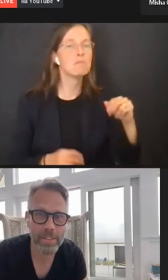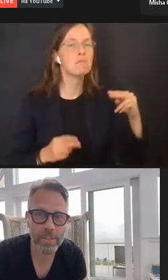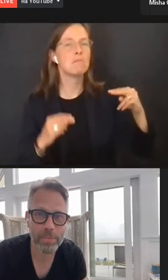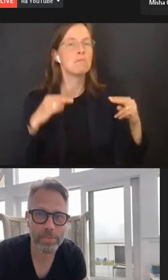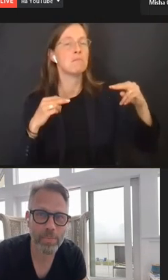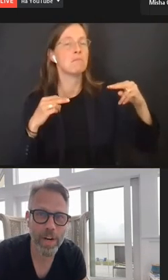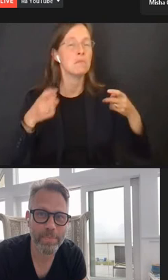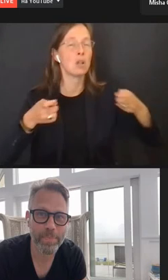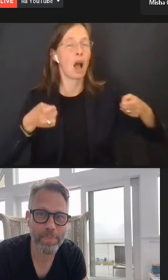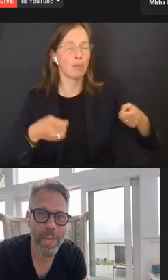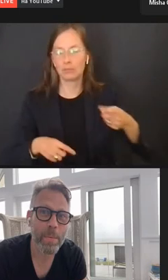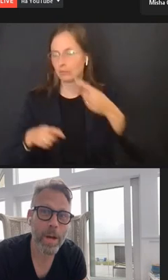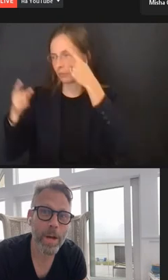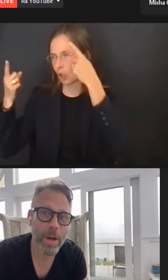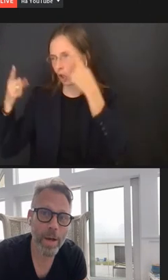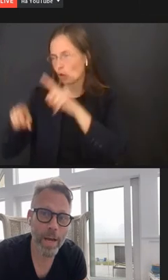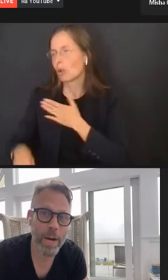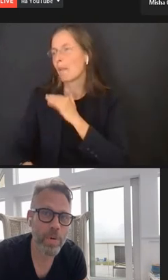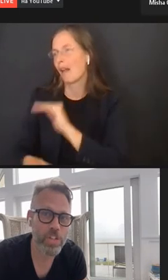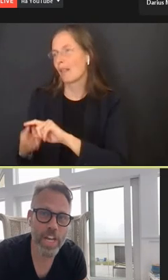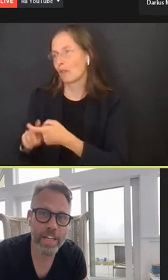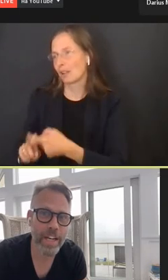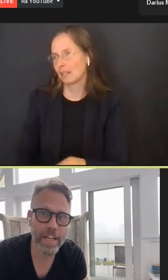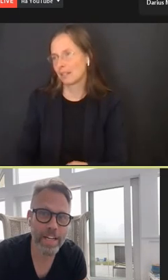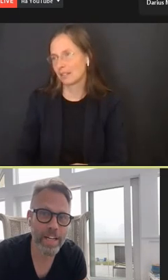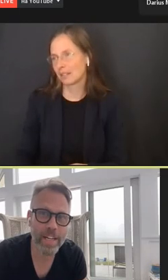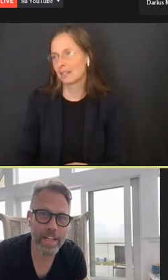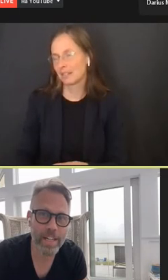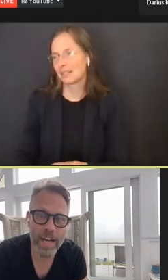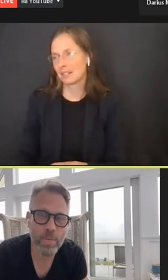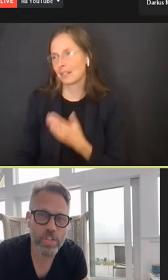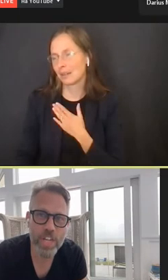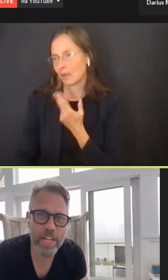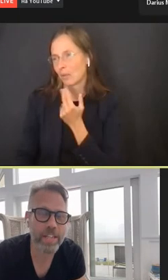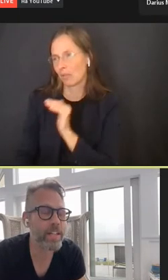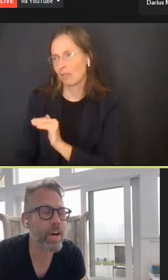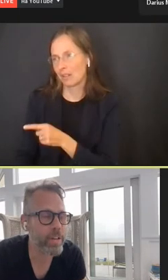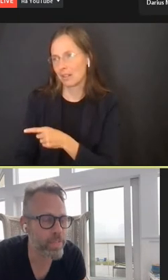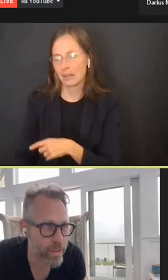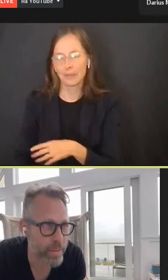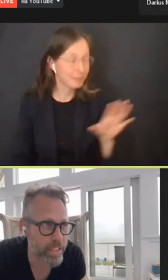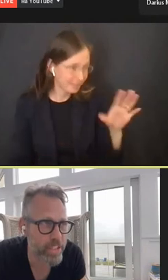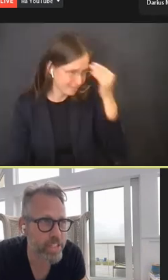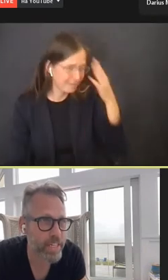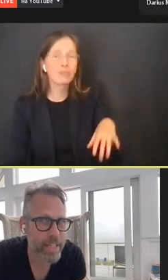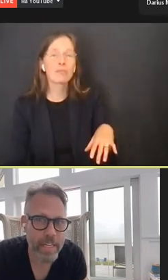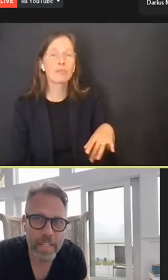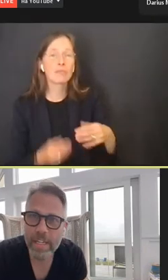with you more. I couldn't agree with you more, my little friend. Well, my little, and I will say, little friend. I will say, going forward,